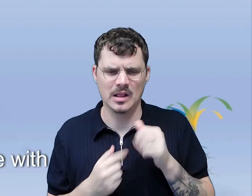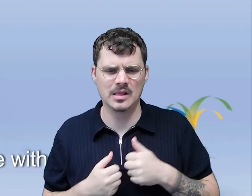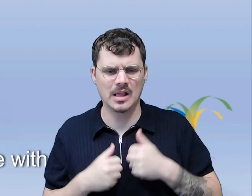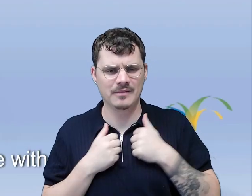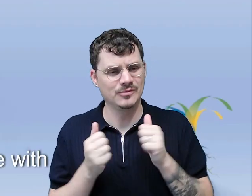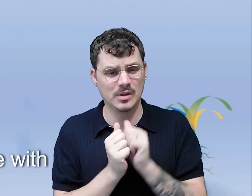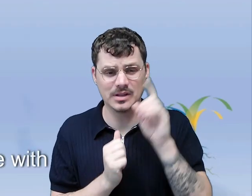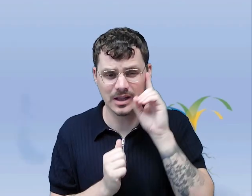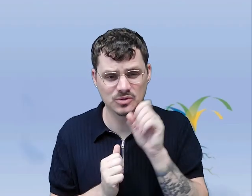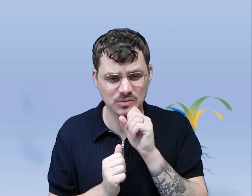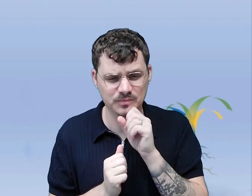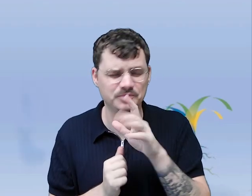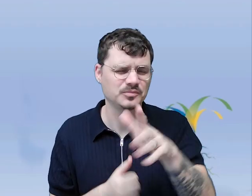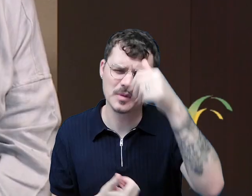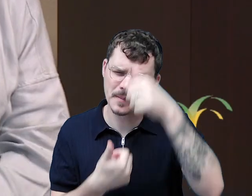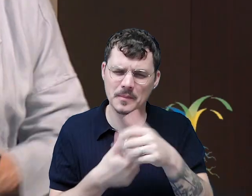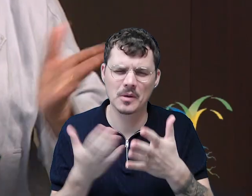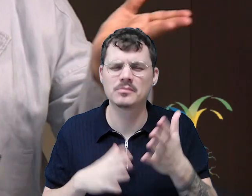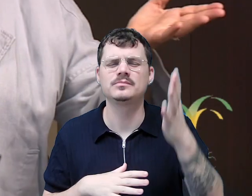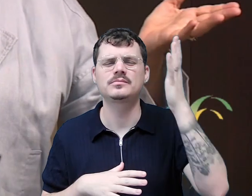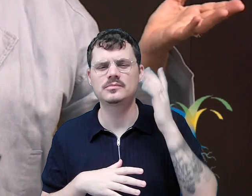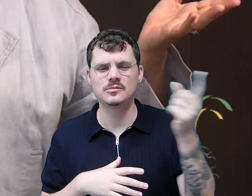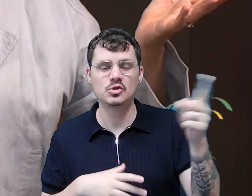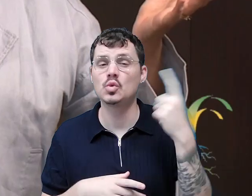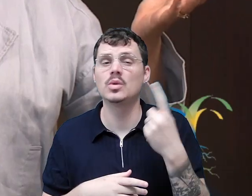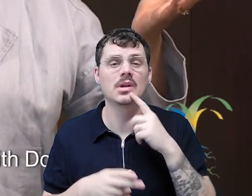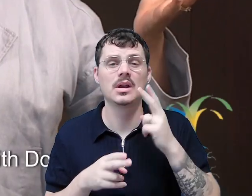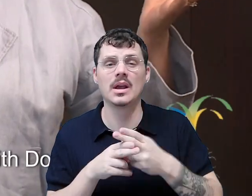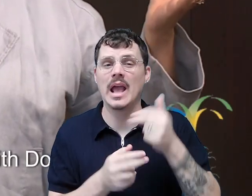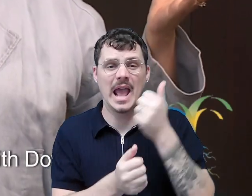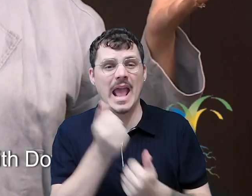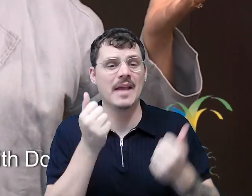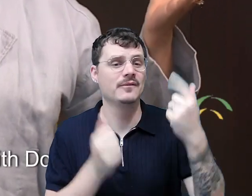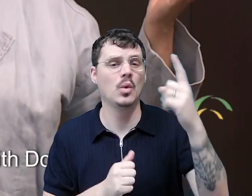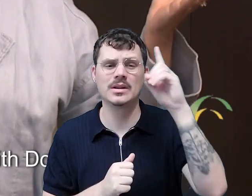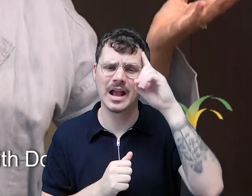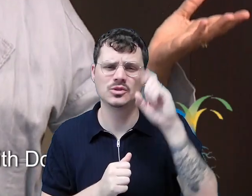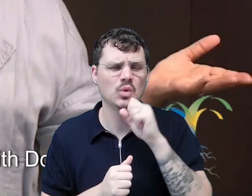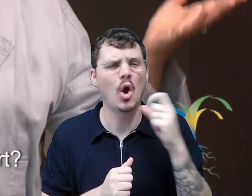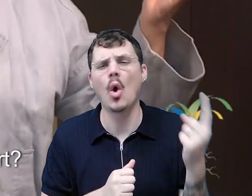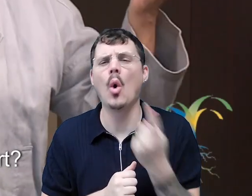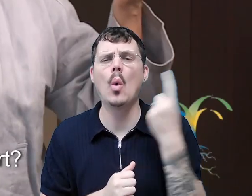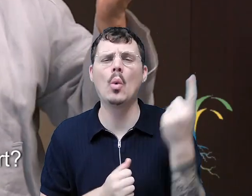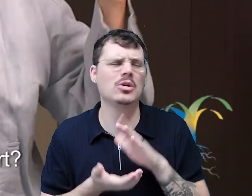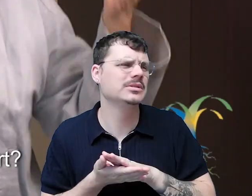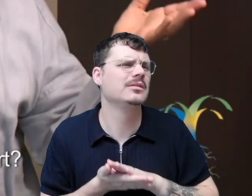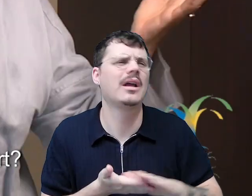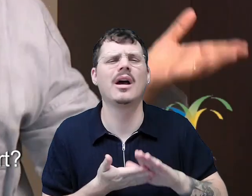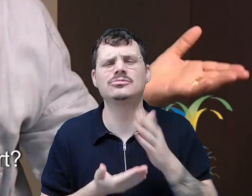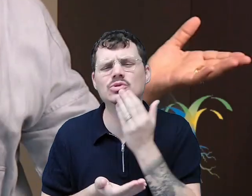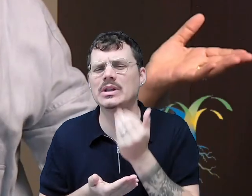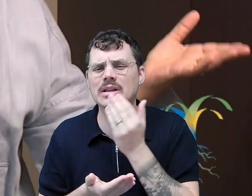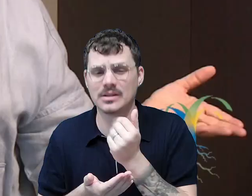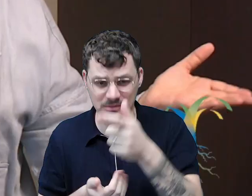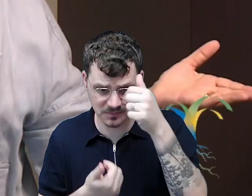unique lives of people with Down syndrome. Anybody remember the day when they used to say, everybody with Down syndrome is such a